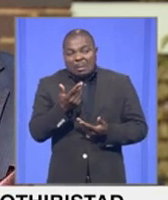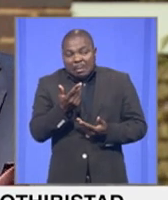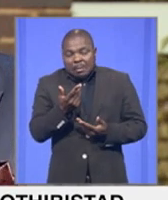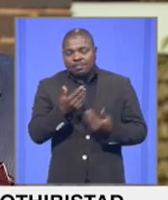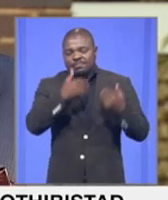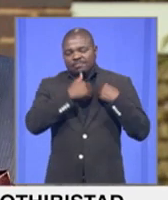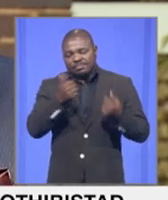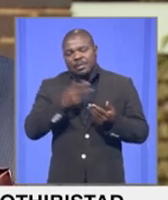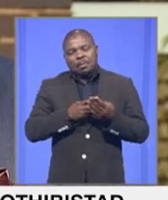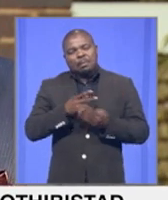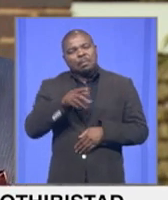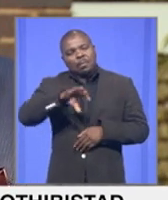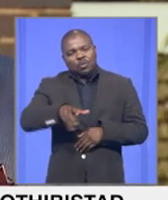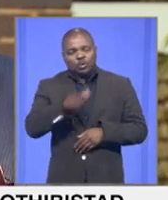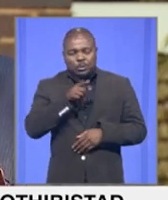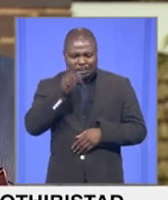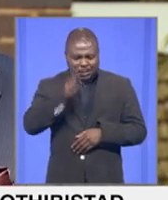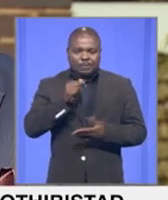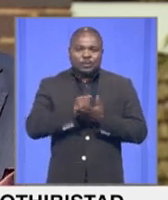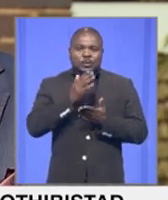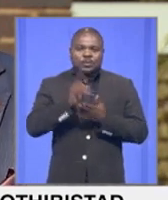gore ba dira jang go netefatsa gore